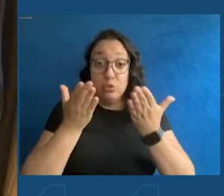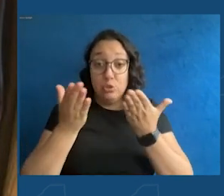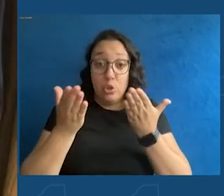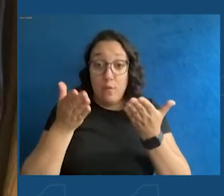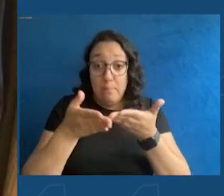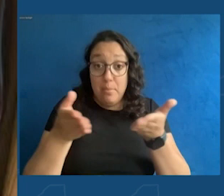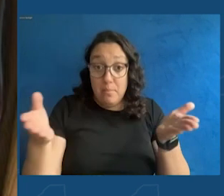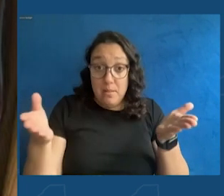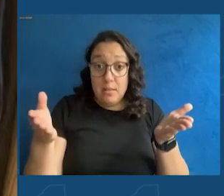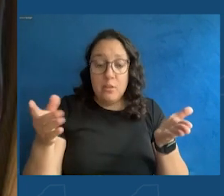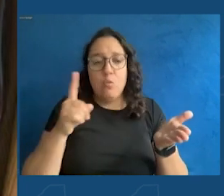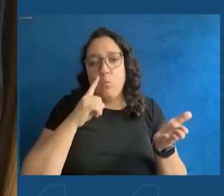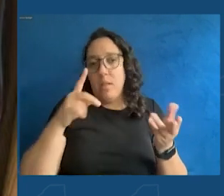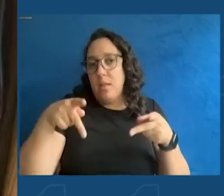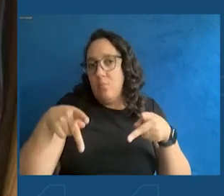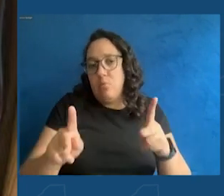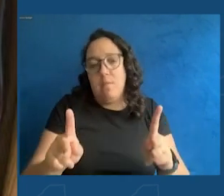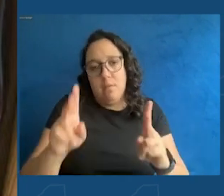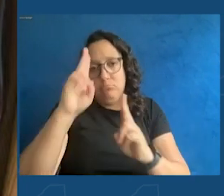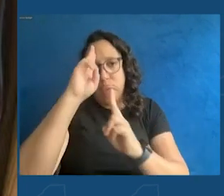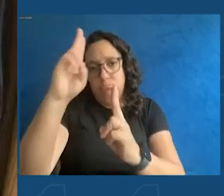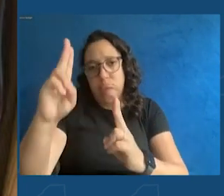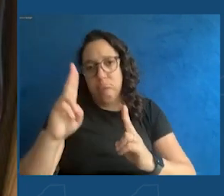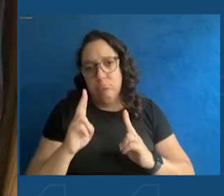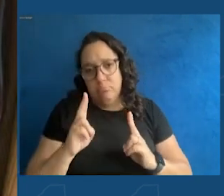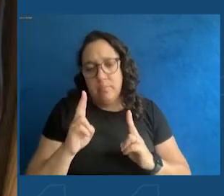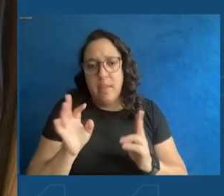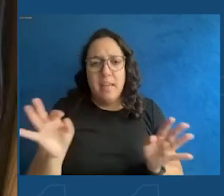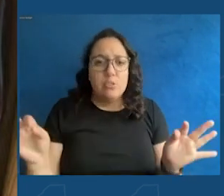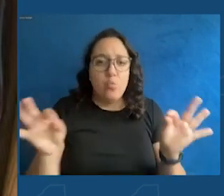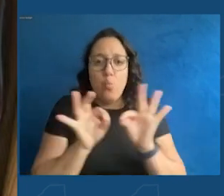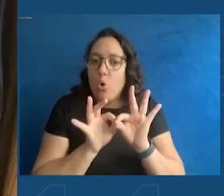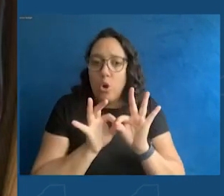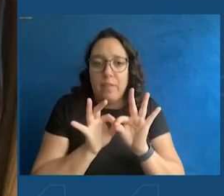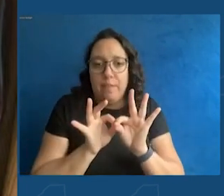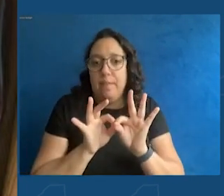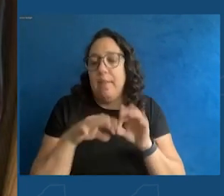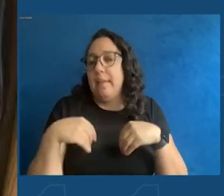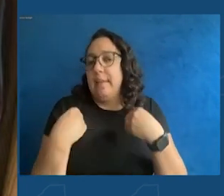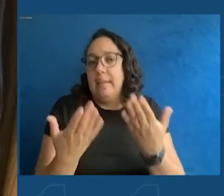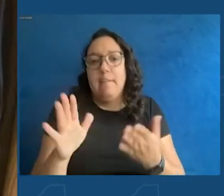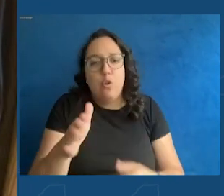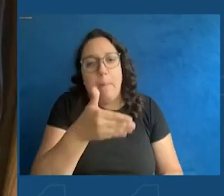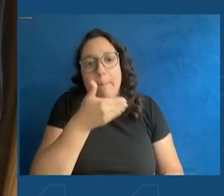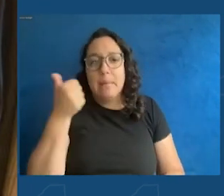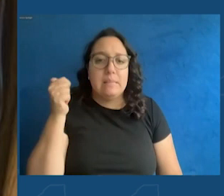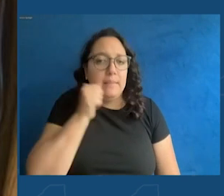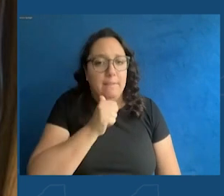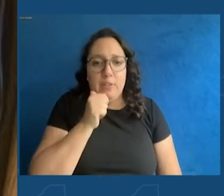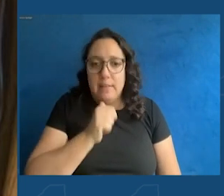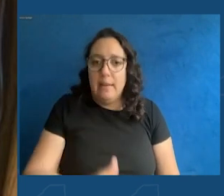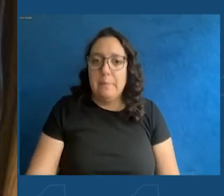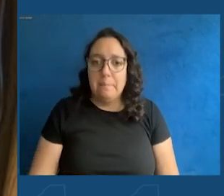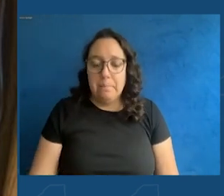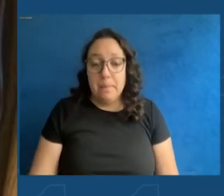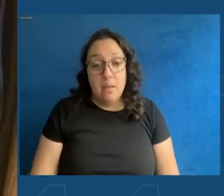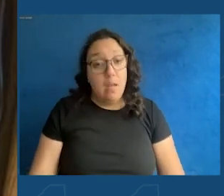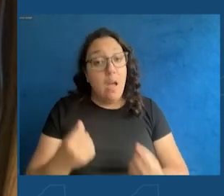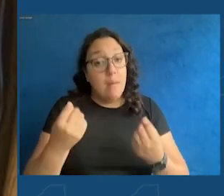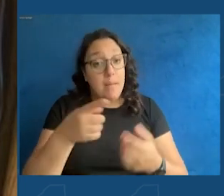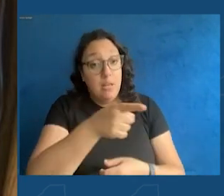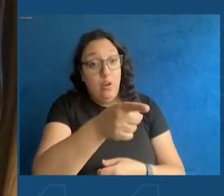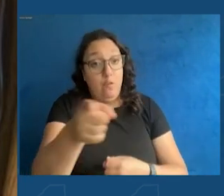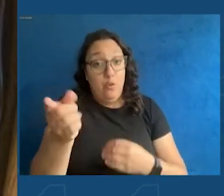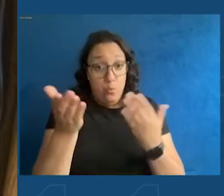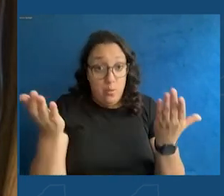extraordinary privilege, well worth bringing your very best game every day. And many of you here today have taught